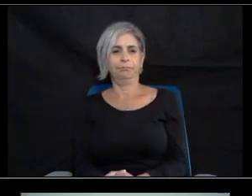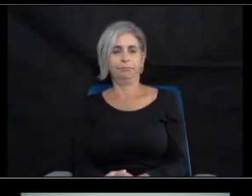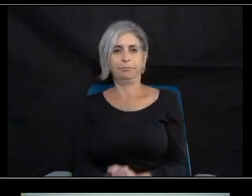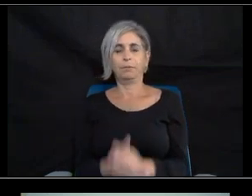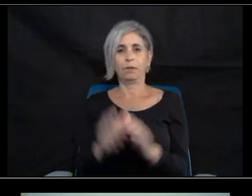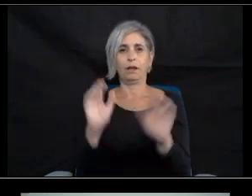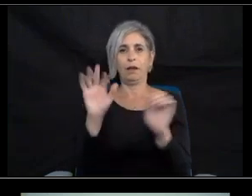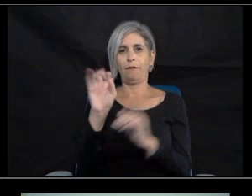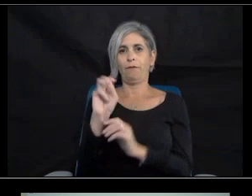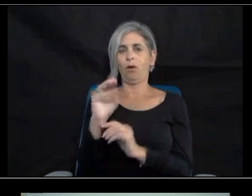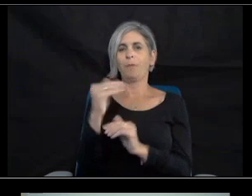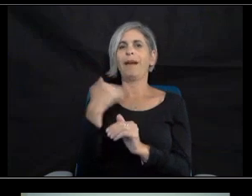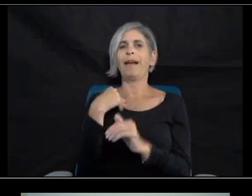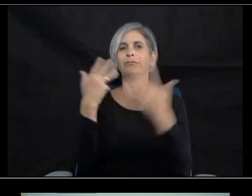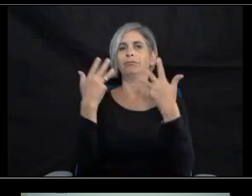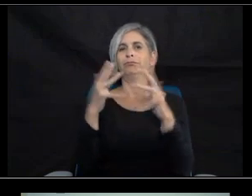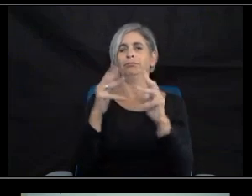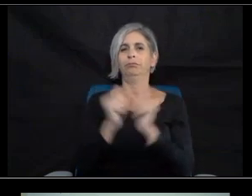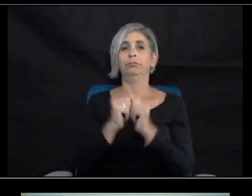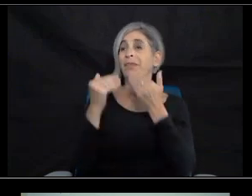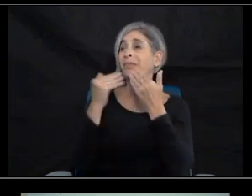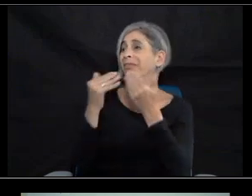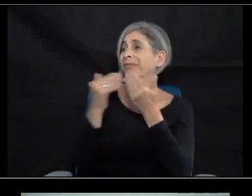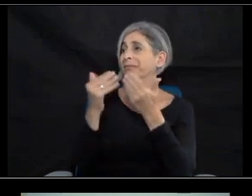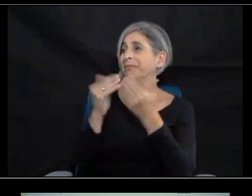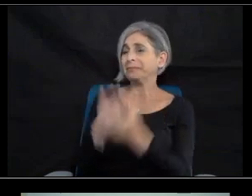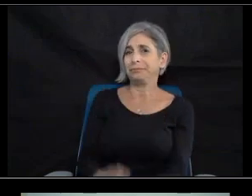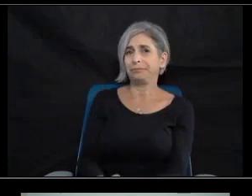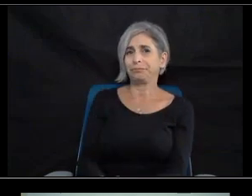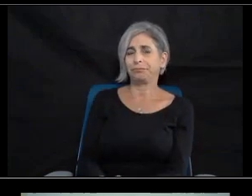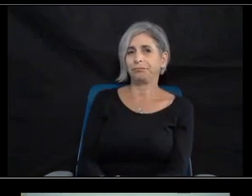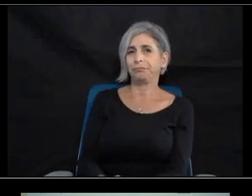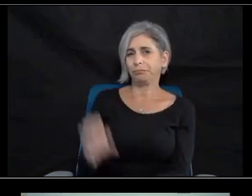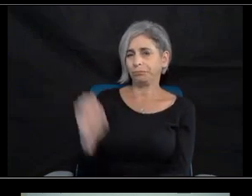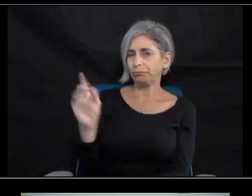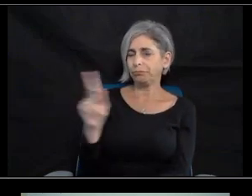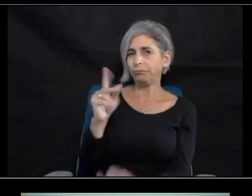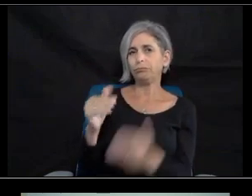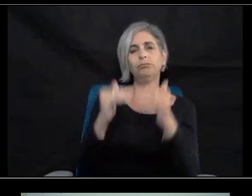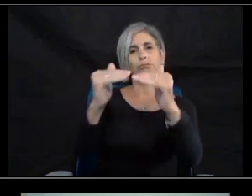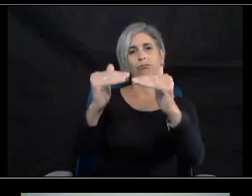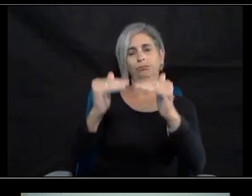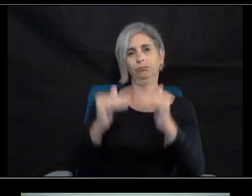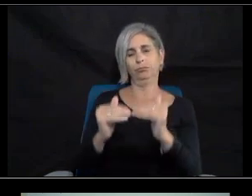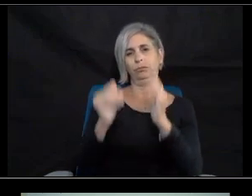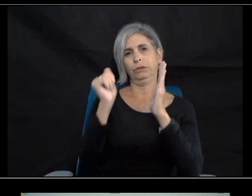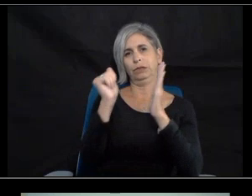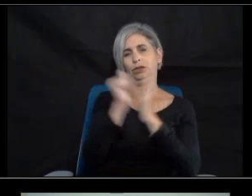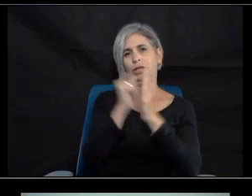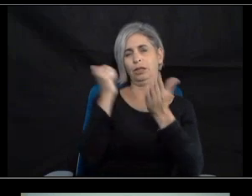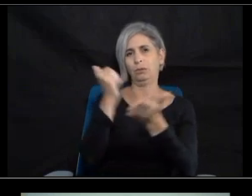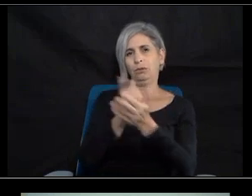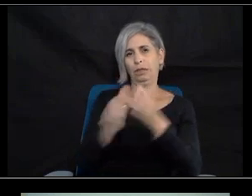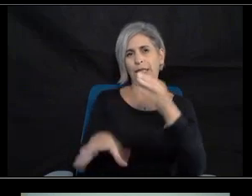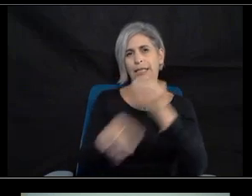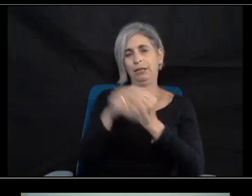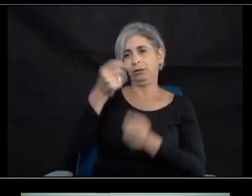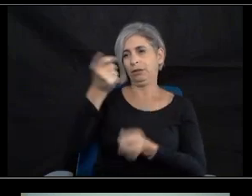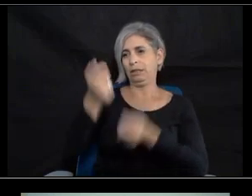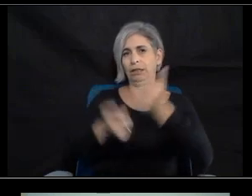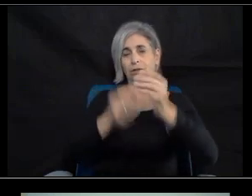Mayor, we have a quorum. Thank you. All right. Moving on to agenda approval, any additions, deletions,